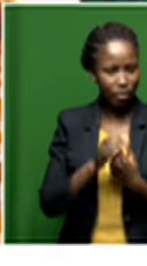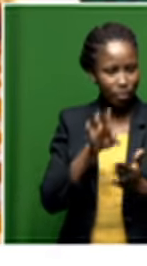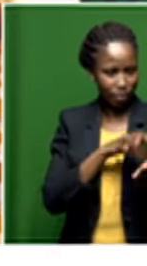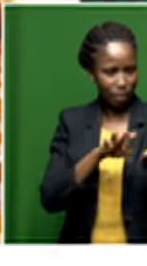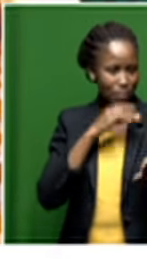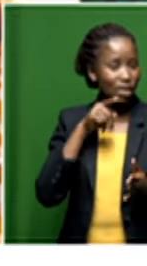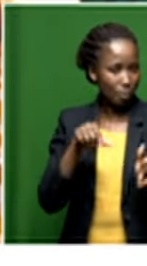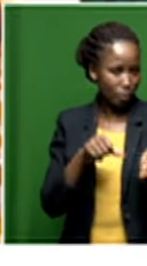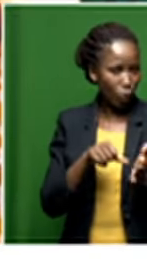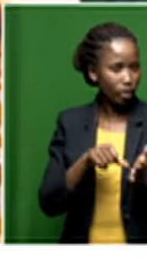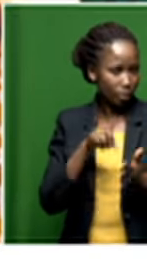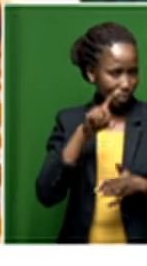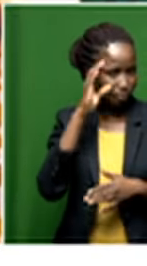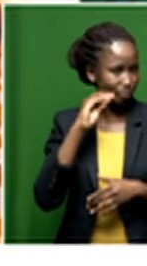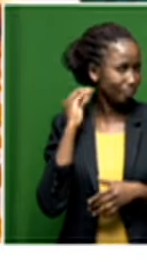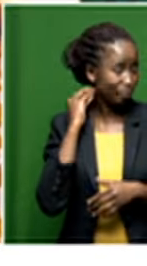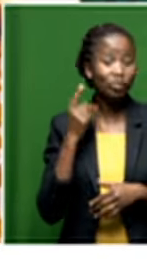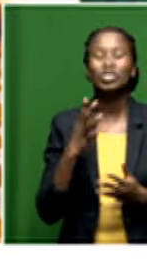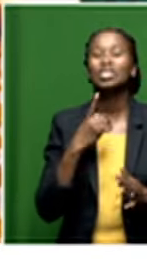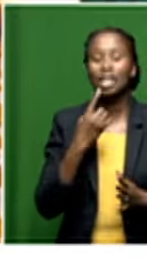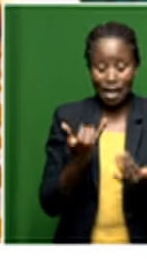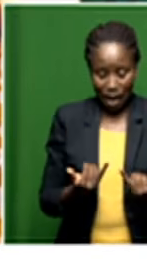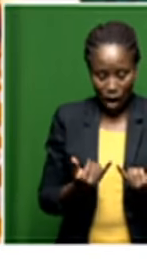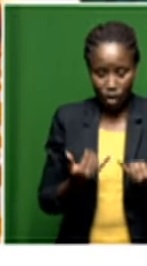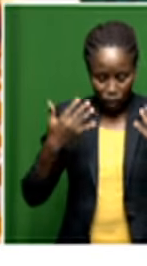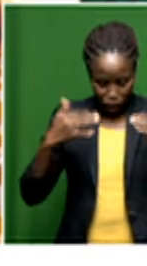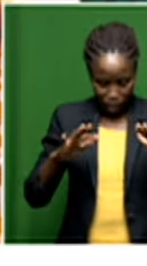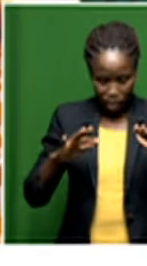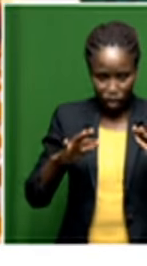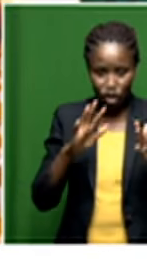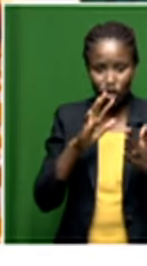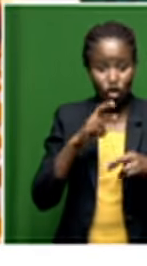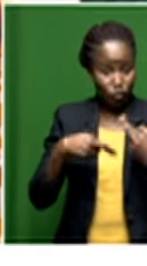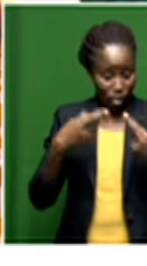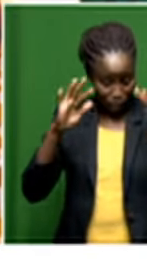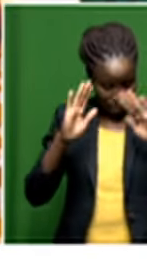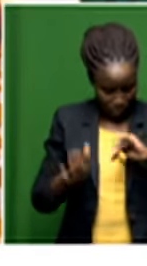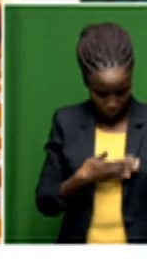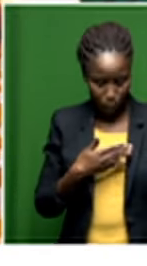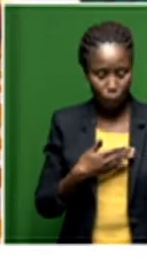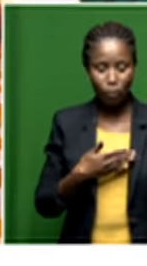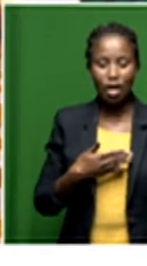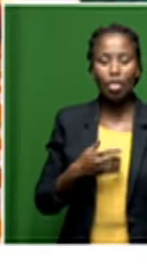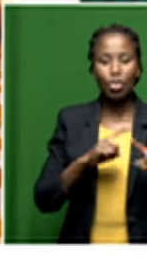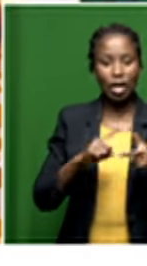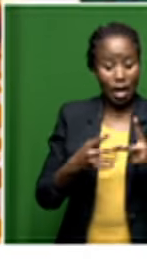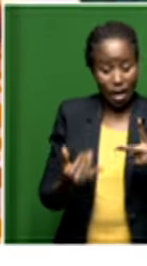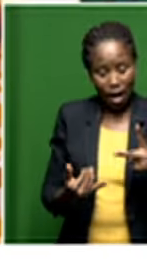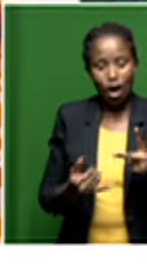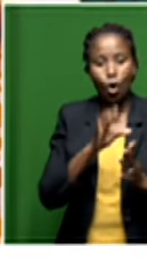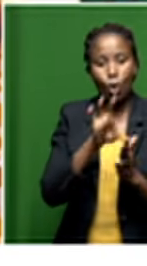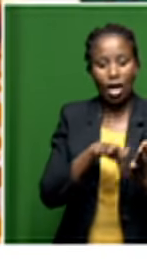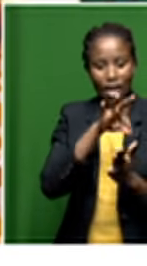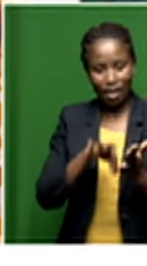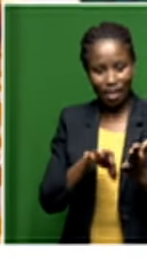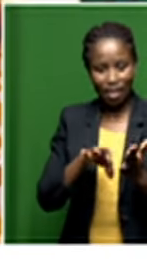point to note. So you say the next step in the process now, obviously, is the voters' roll is closing. Electioneering is in